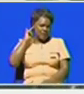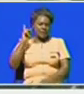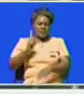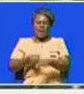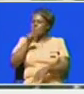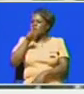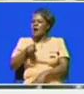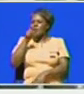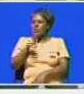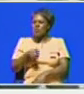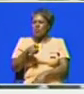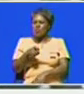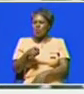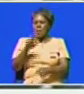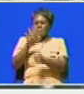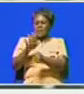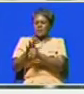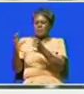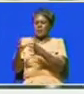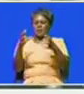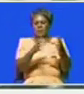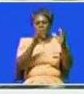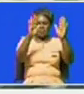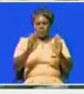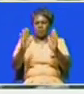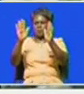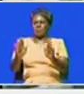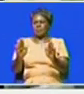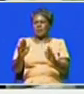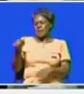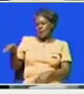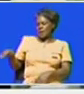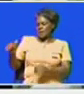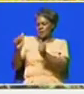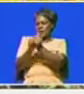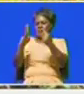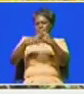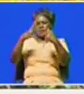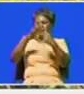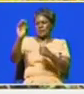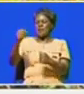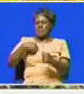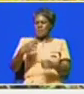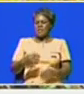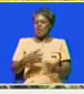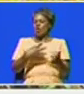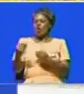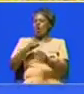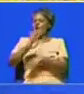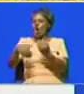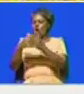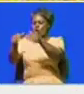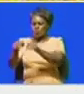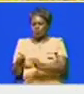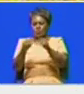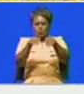KANU crackdown on multi-partism crusaders in the early 1990s. I had to attend literally all funerals